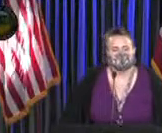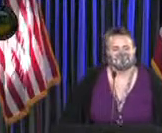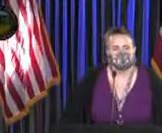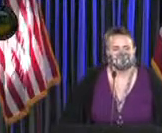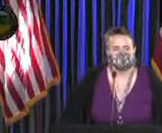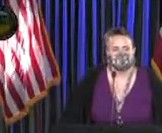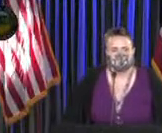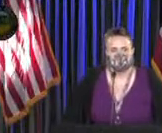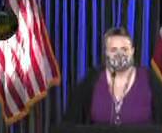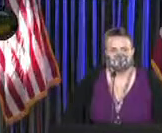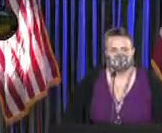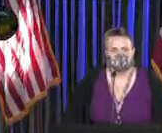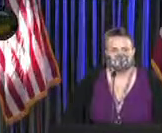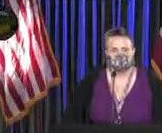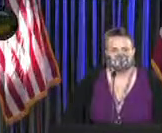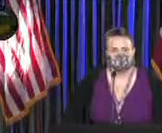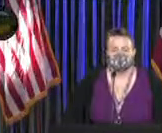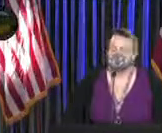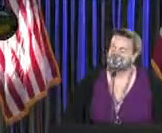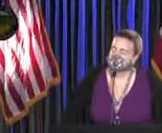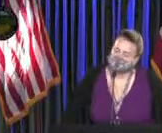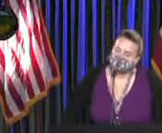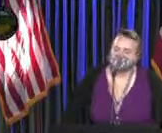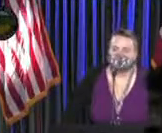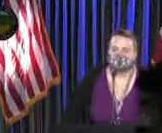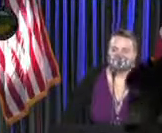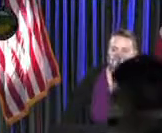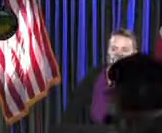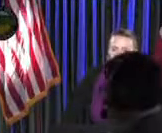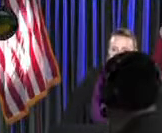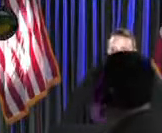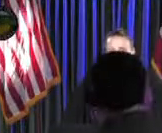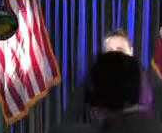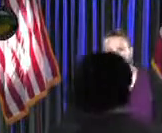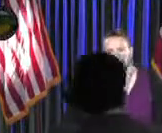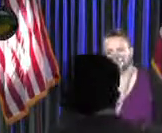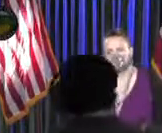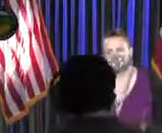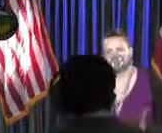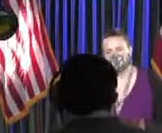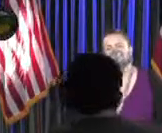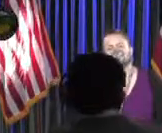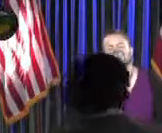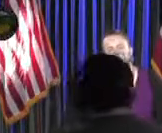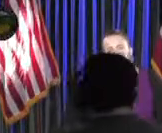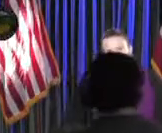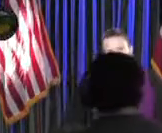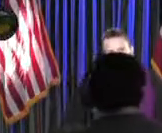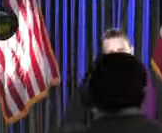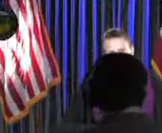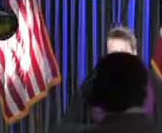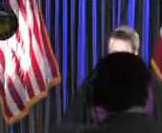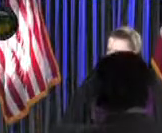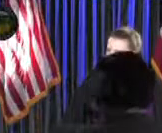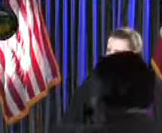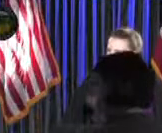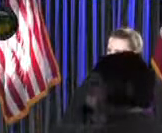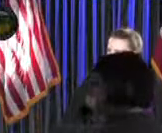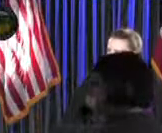a lot of deaf people, including myself. So, our supervisors are above 50. We'll leave it at that. Having